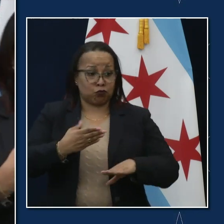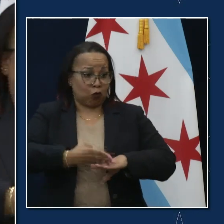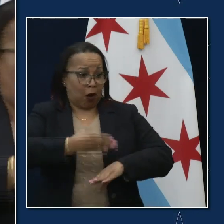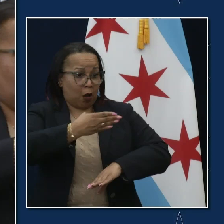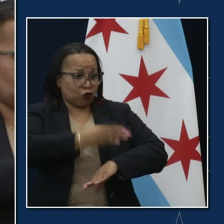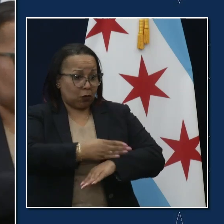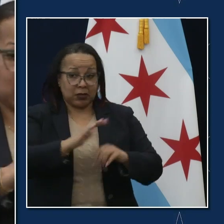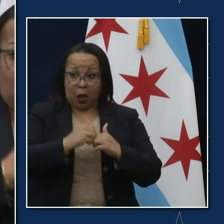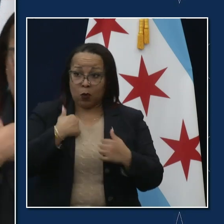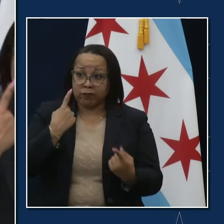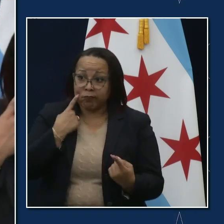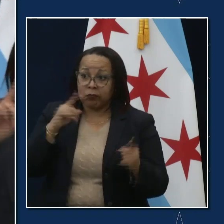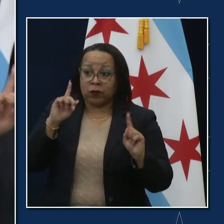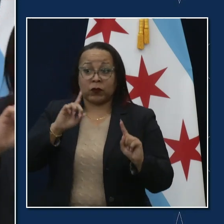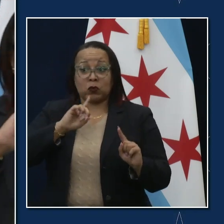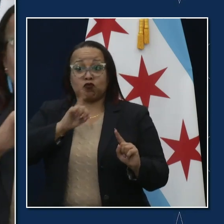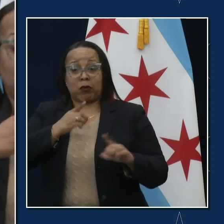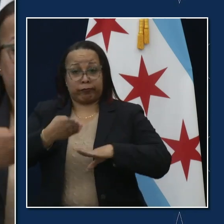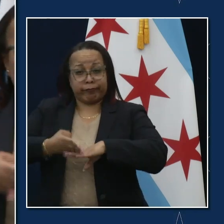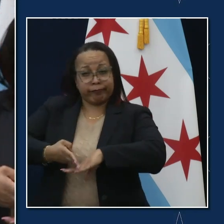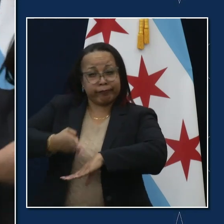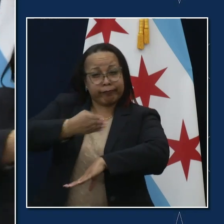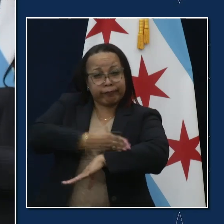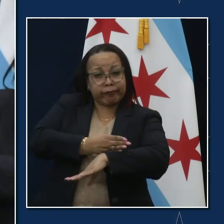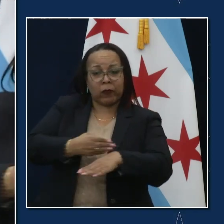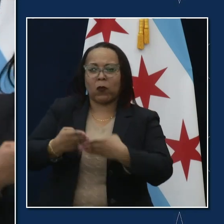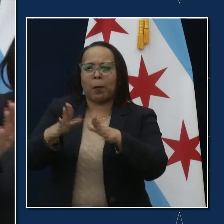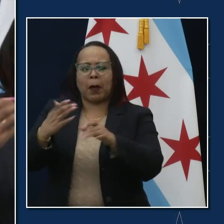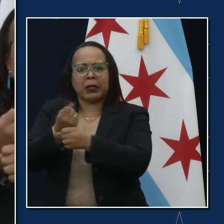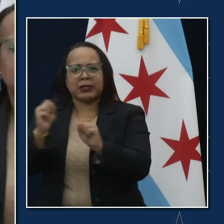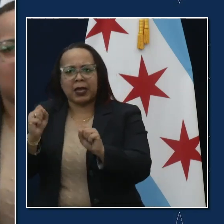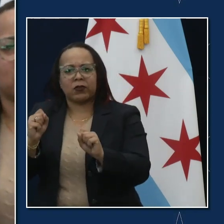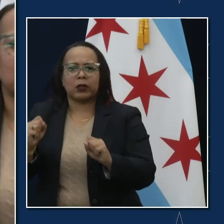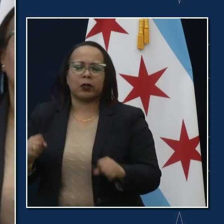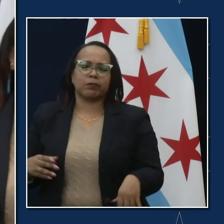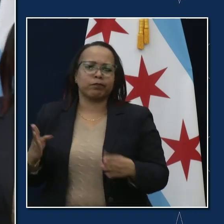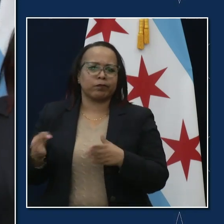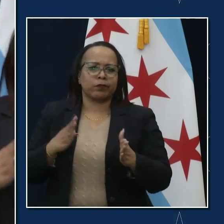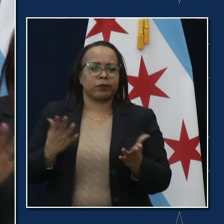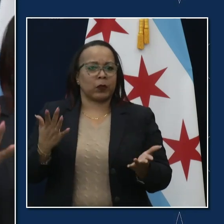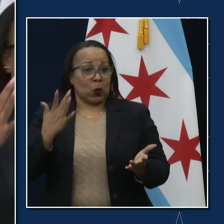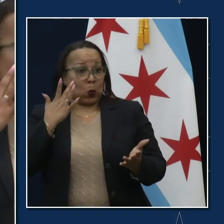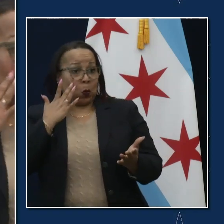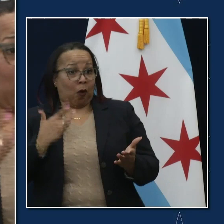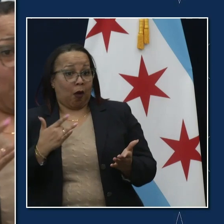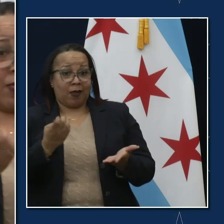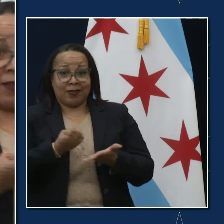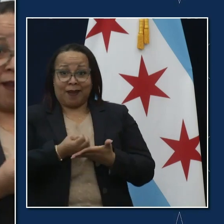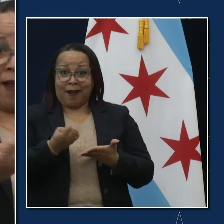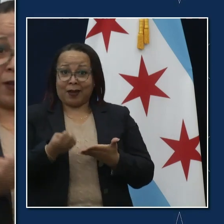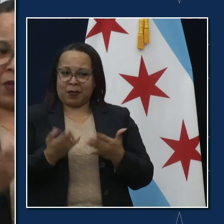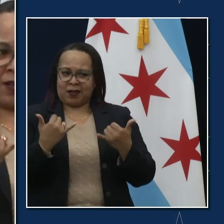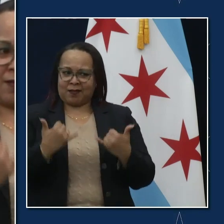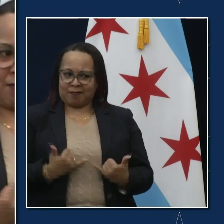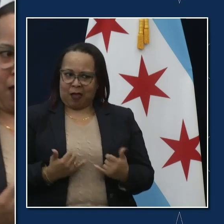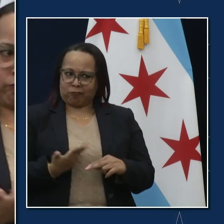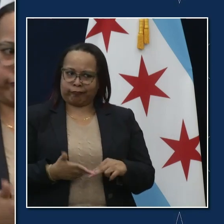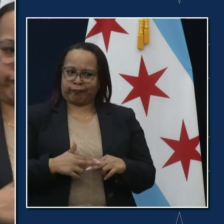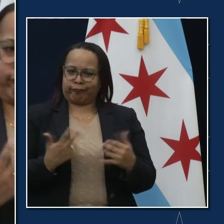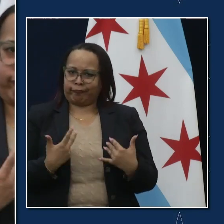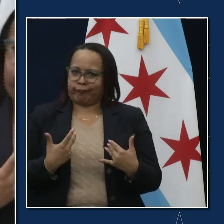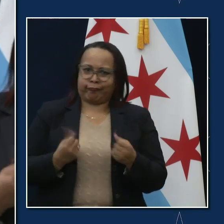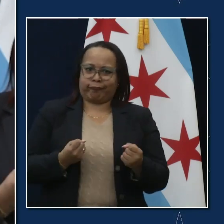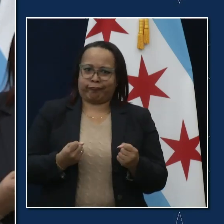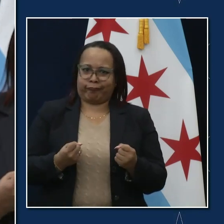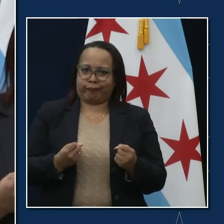how we've done it to really make improvements on public safety. We talk about why our economy is the strongest in the